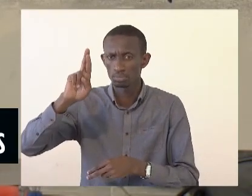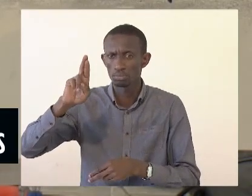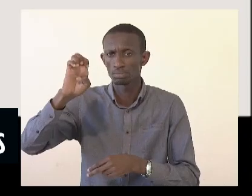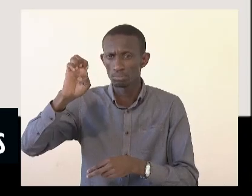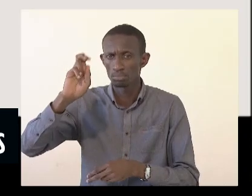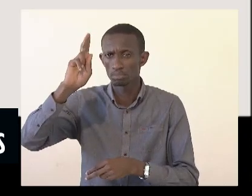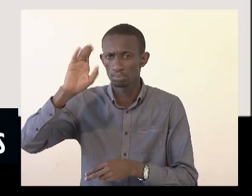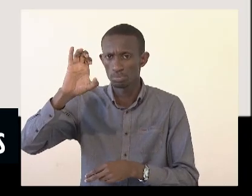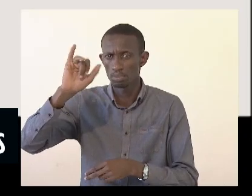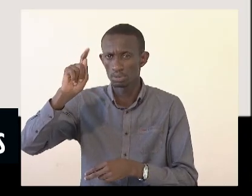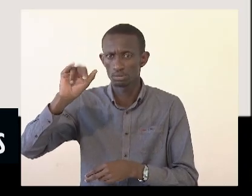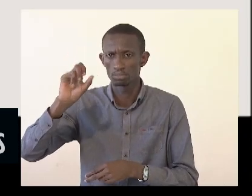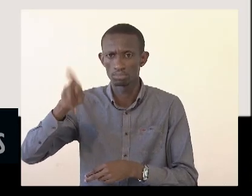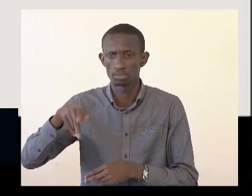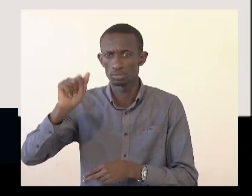reaction.